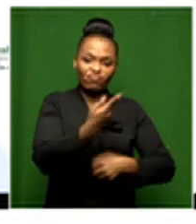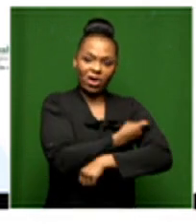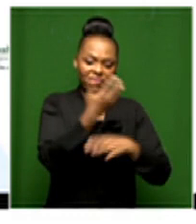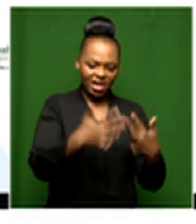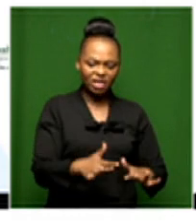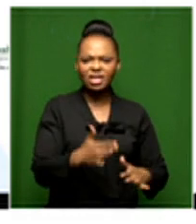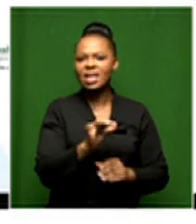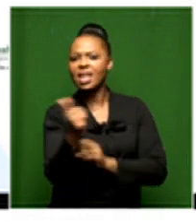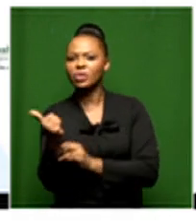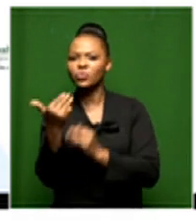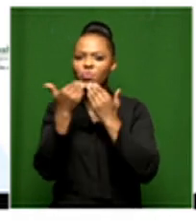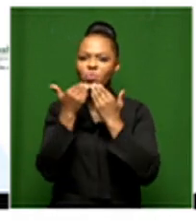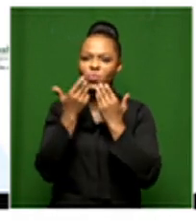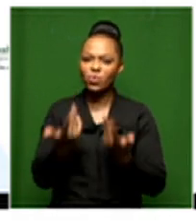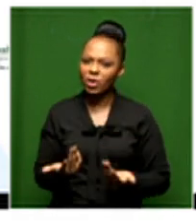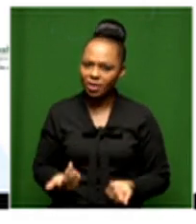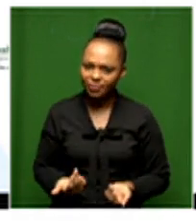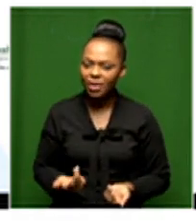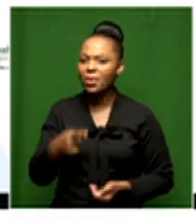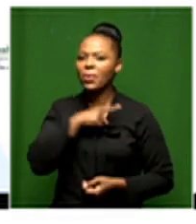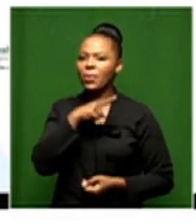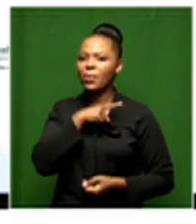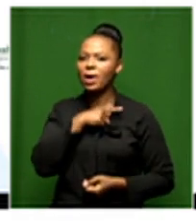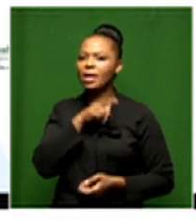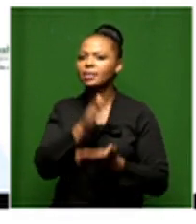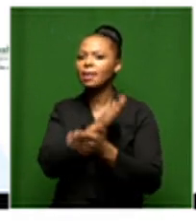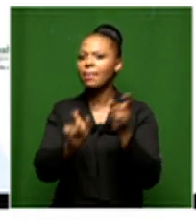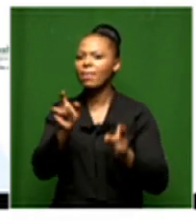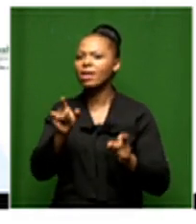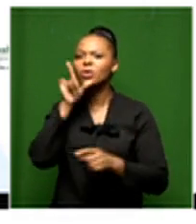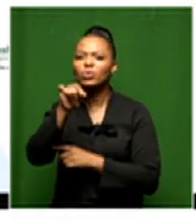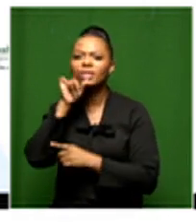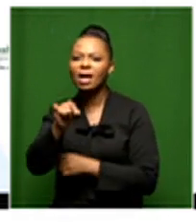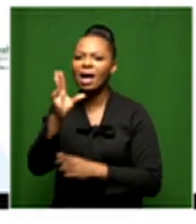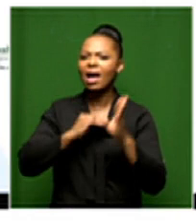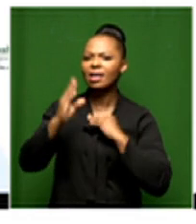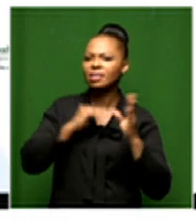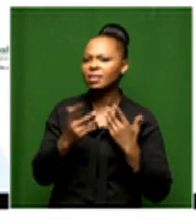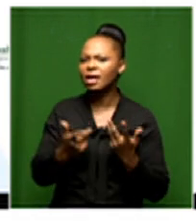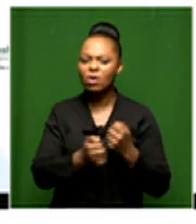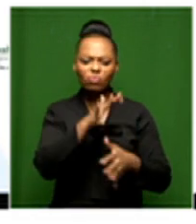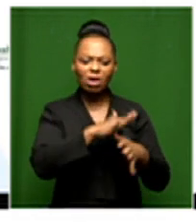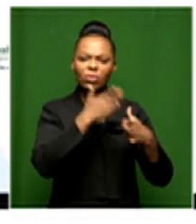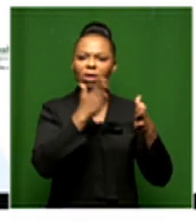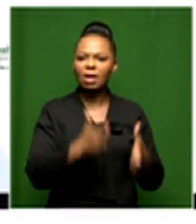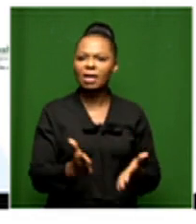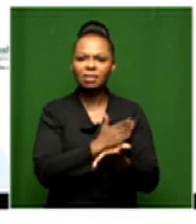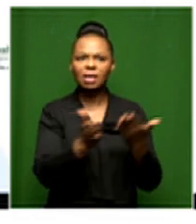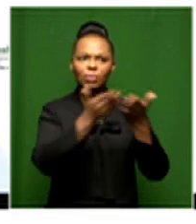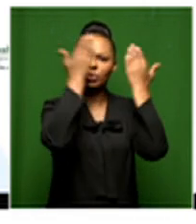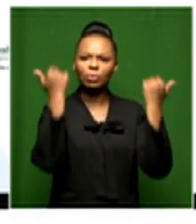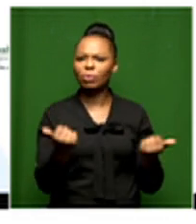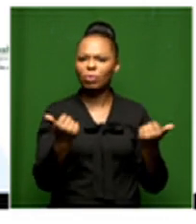specific, because these are questions that you find people are asking on Twitter, some of them frontline workers who don't seem to know, Dr.